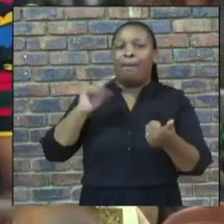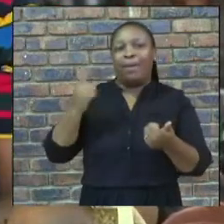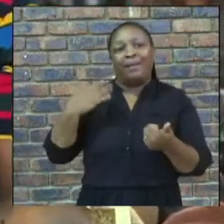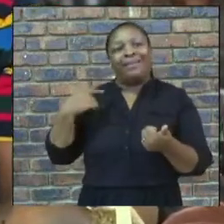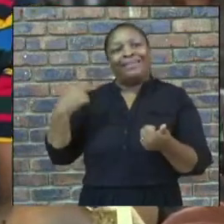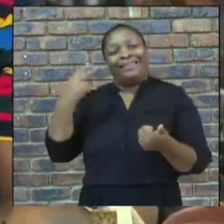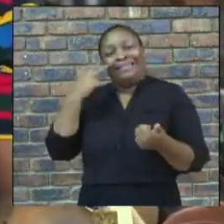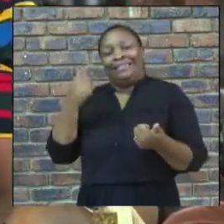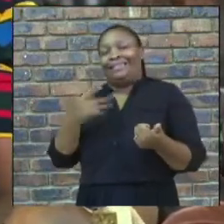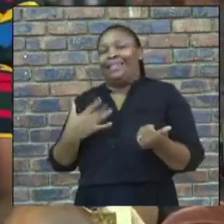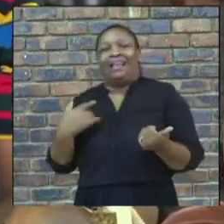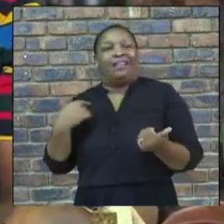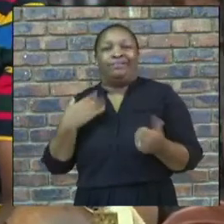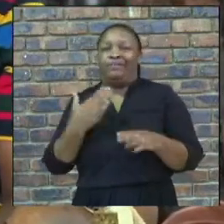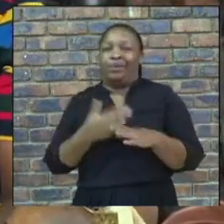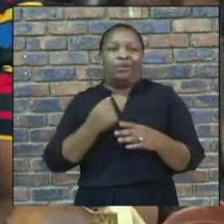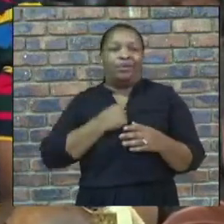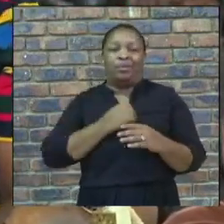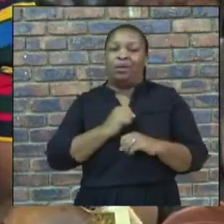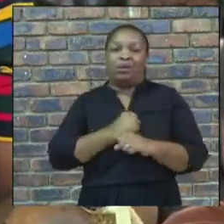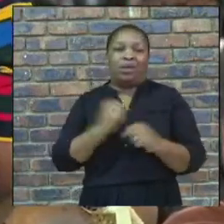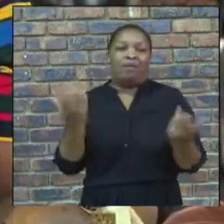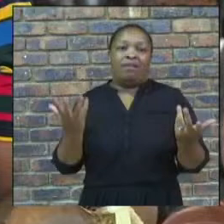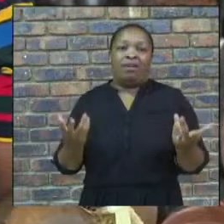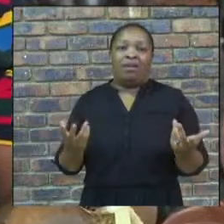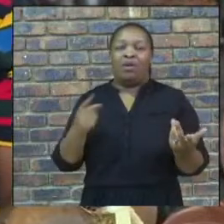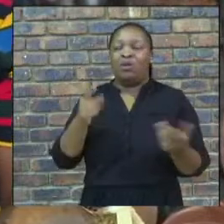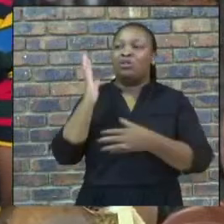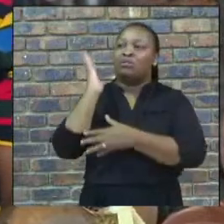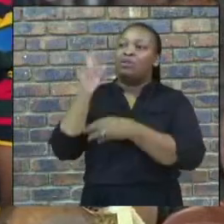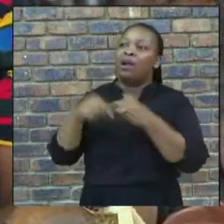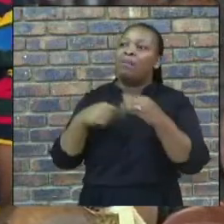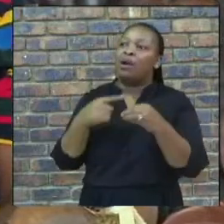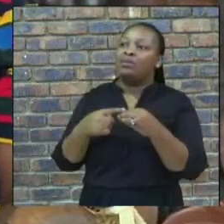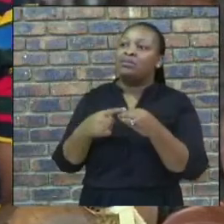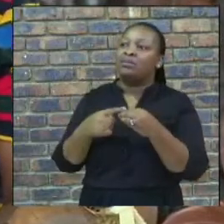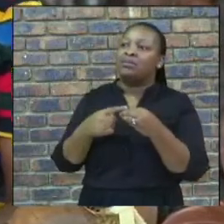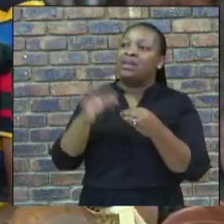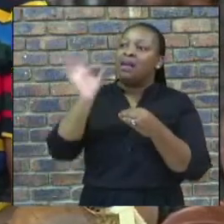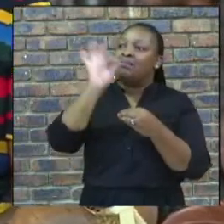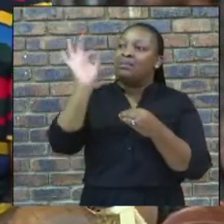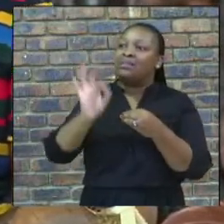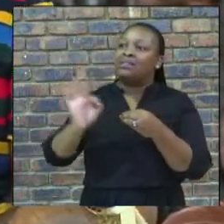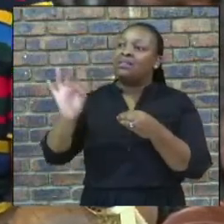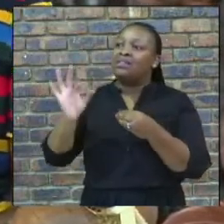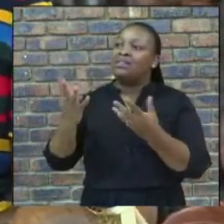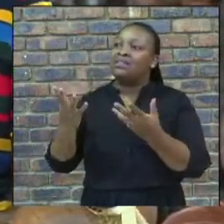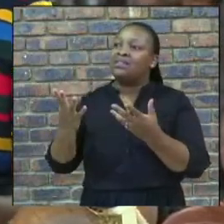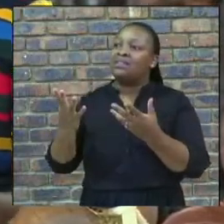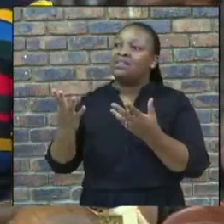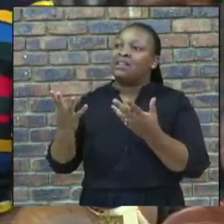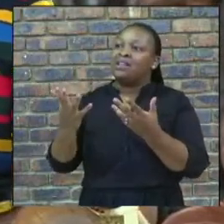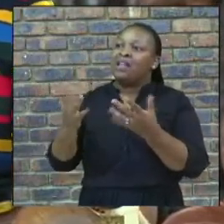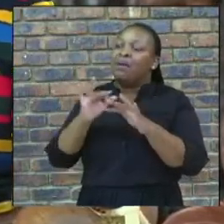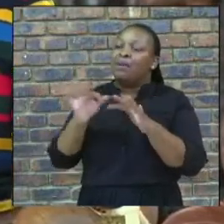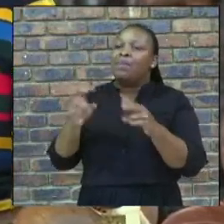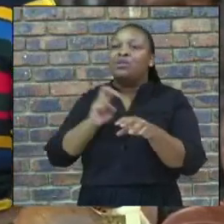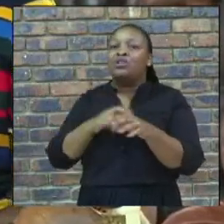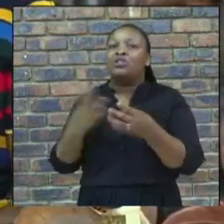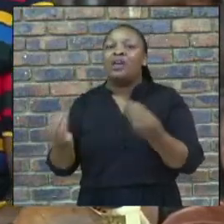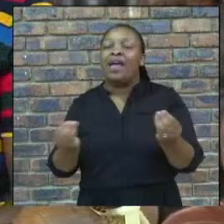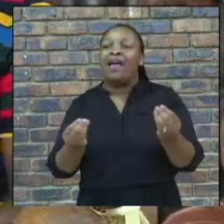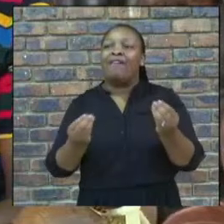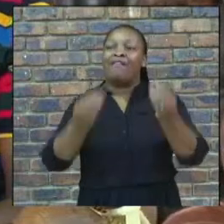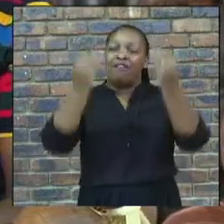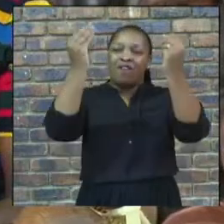the first somewhere there, when you spoke about the percentage a person must contribute in terms of numbers,